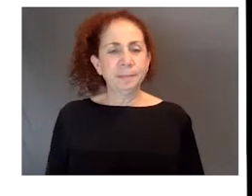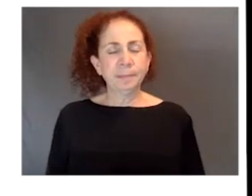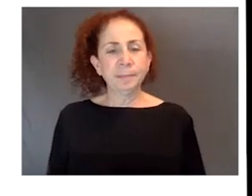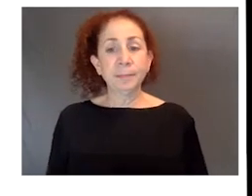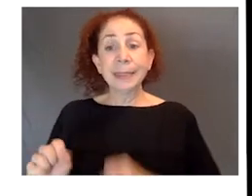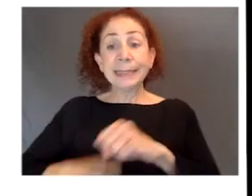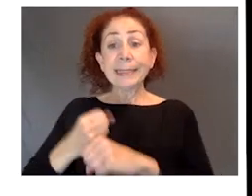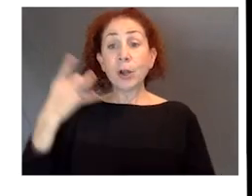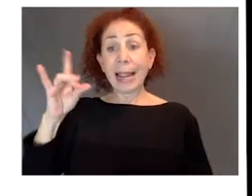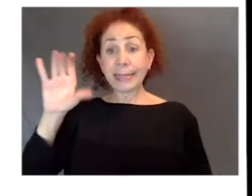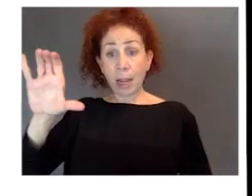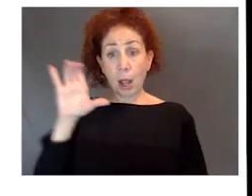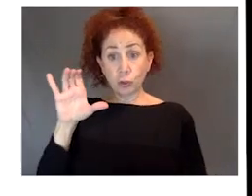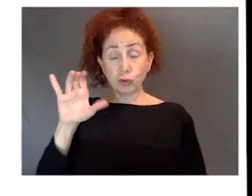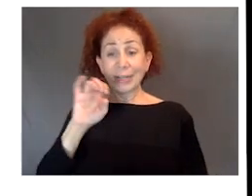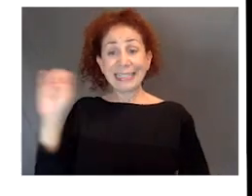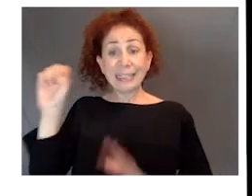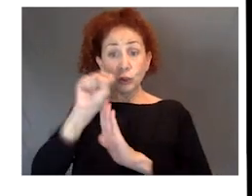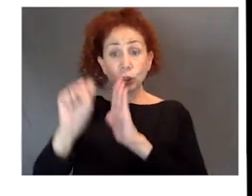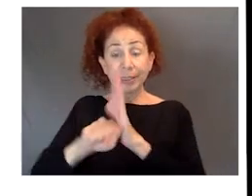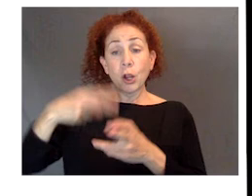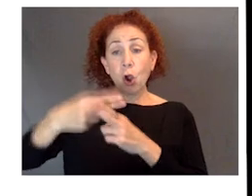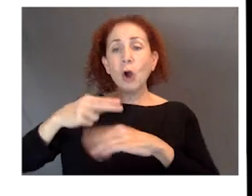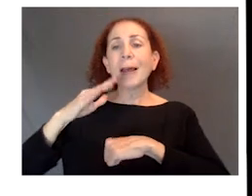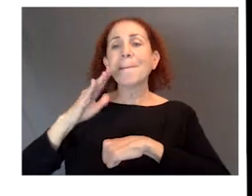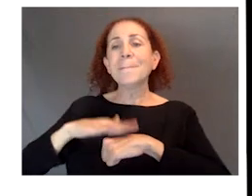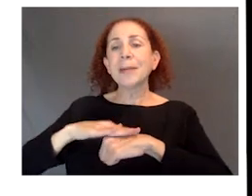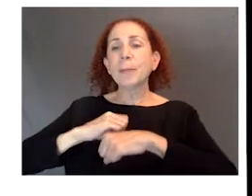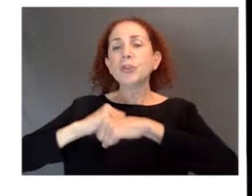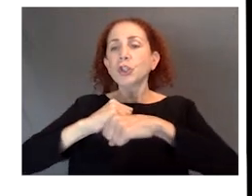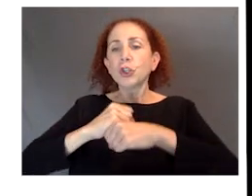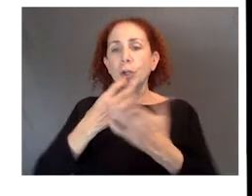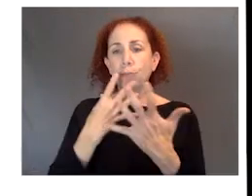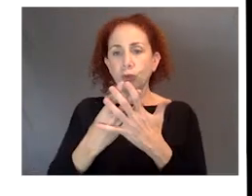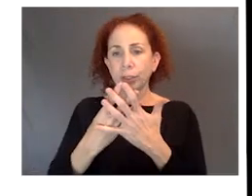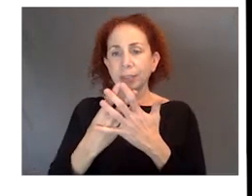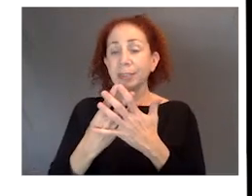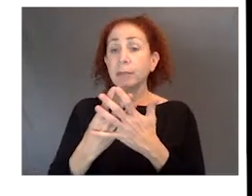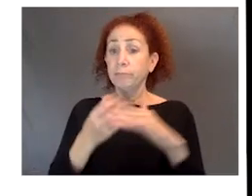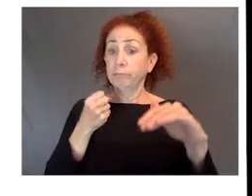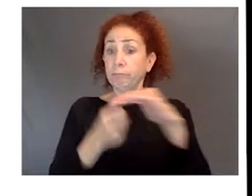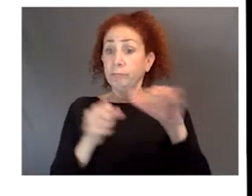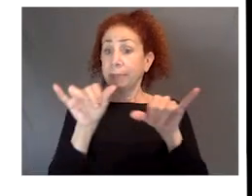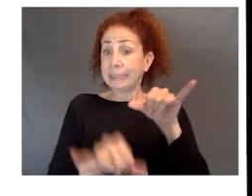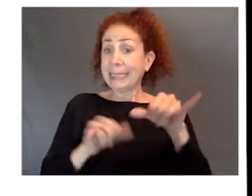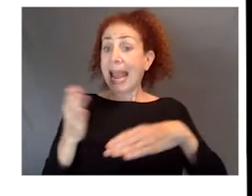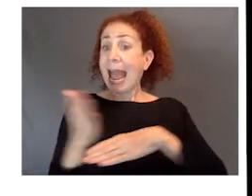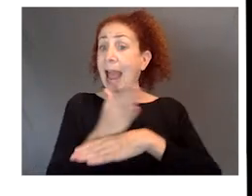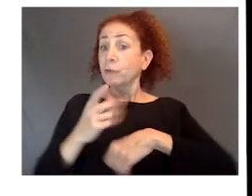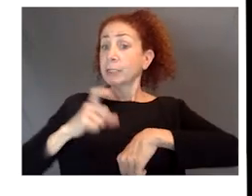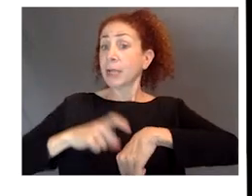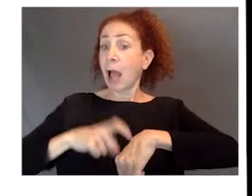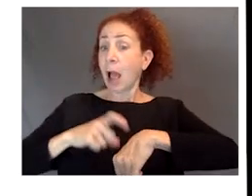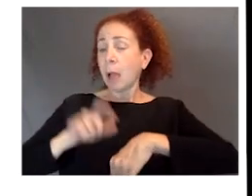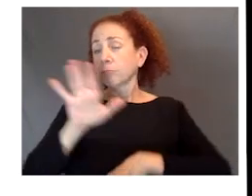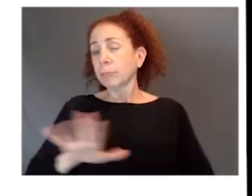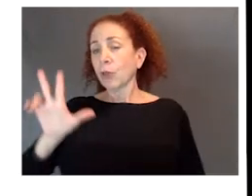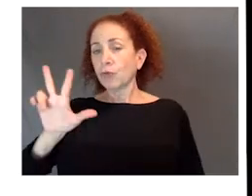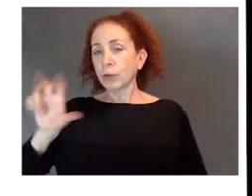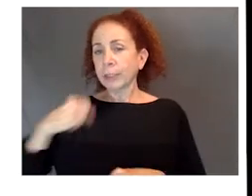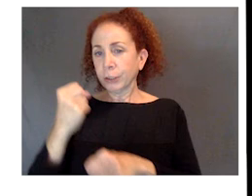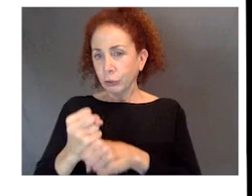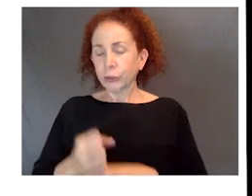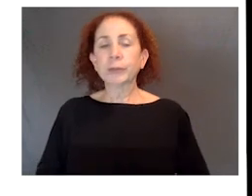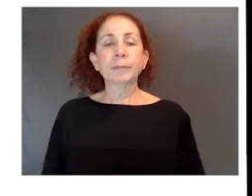In the 1800s, Eastern State would have been considered a minimum security prison, where the average sentence, or time spent in prison, was about